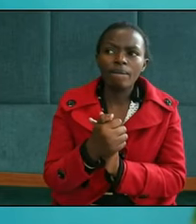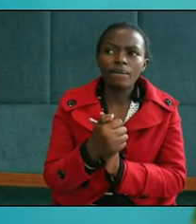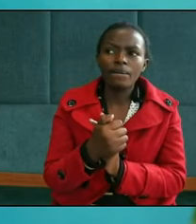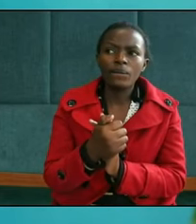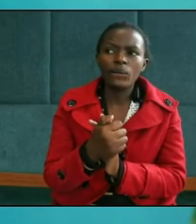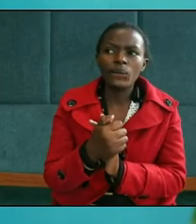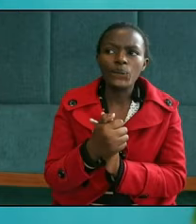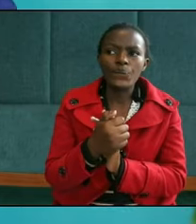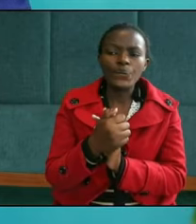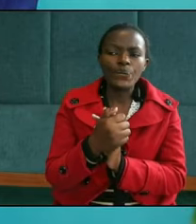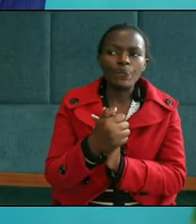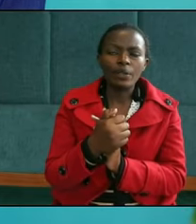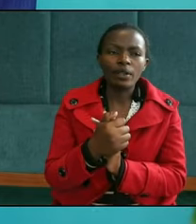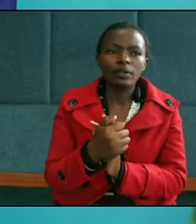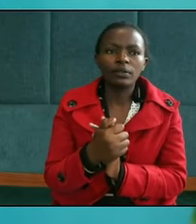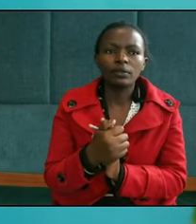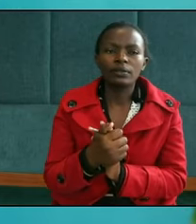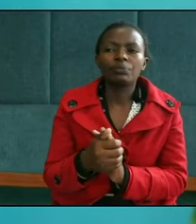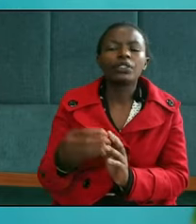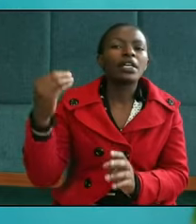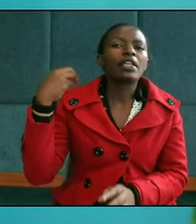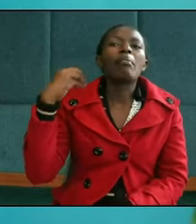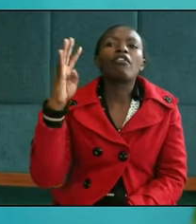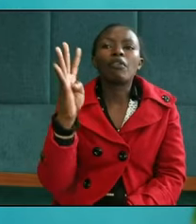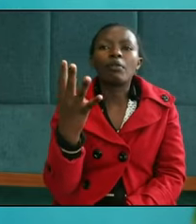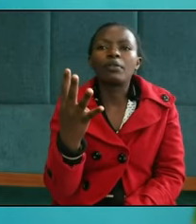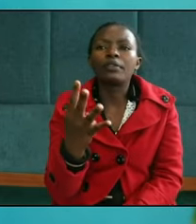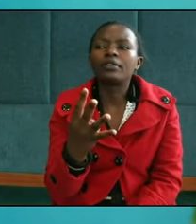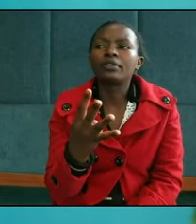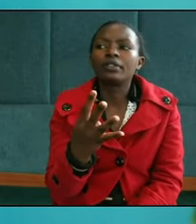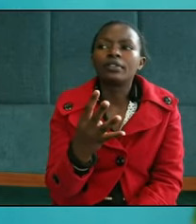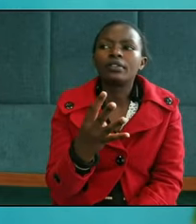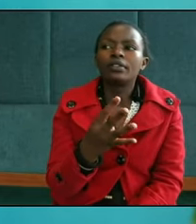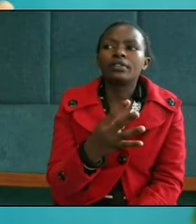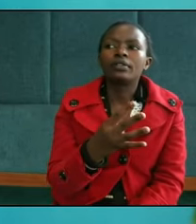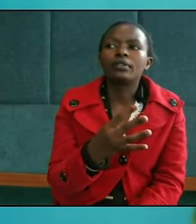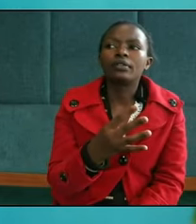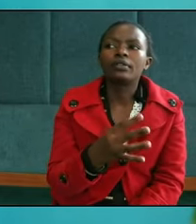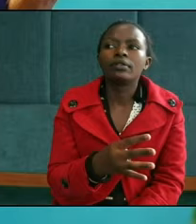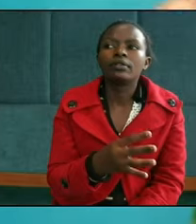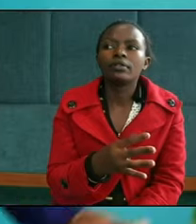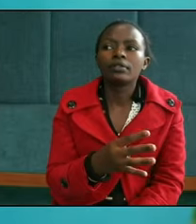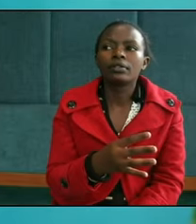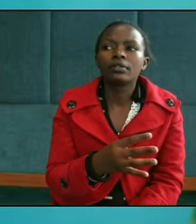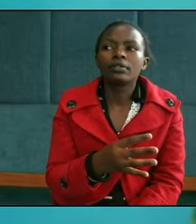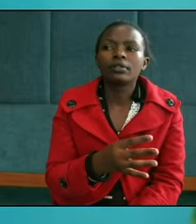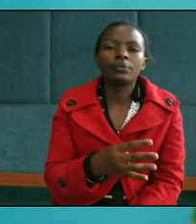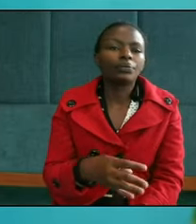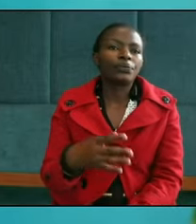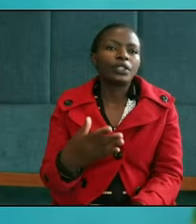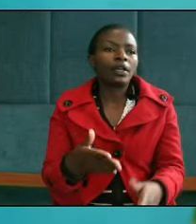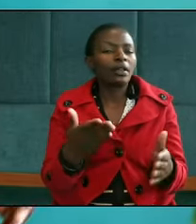Social Democratic Alliance members. Then we have group number four. No, Social Democratic Alliance say, if it were not for